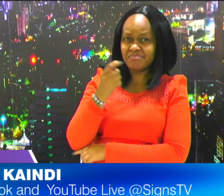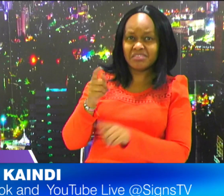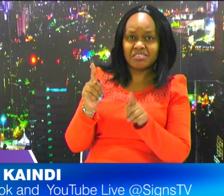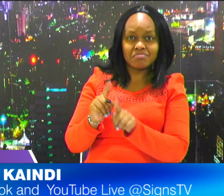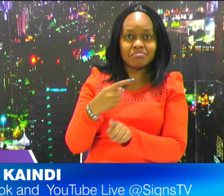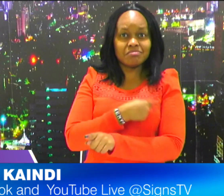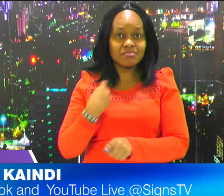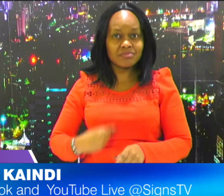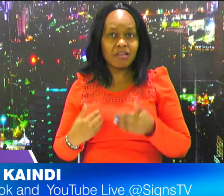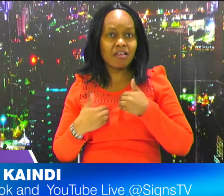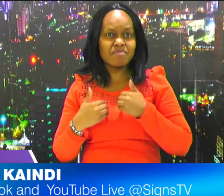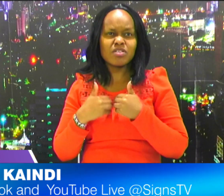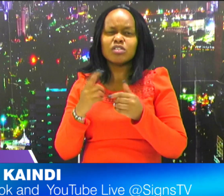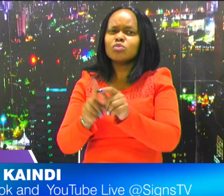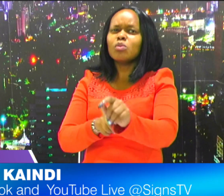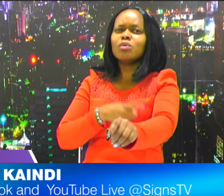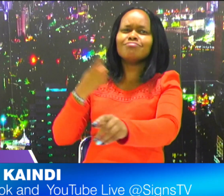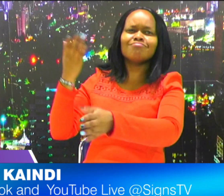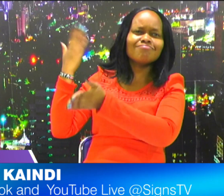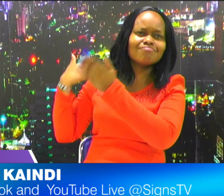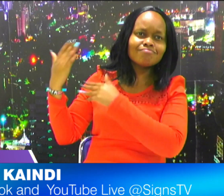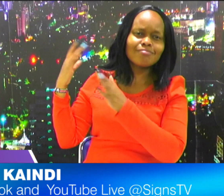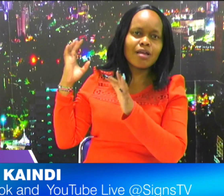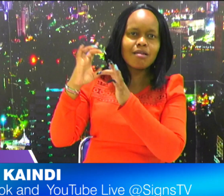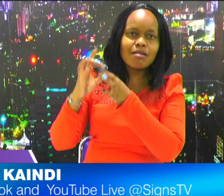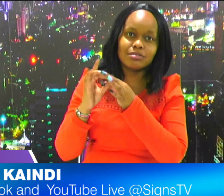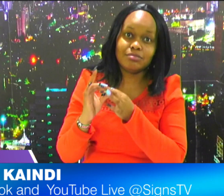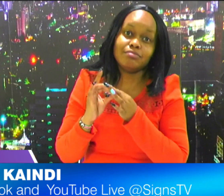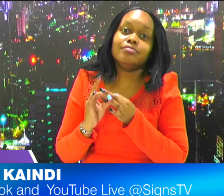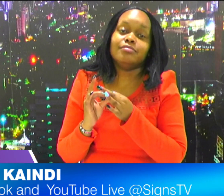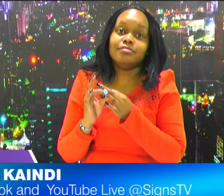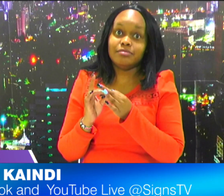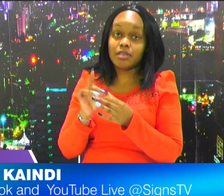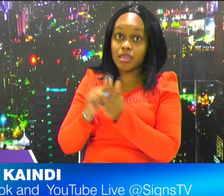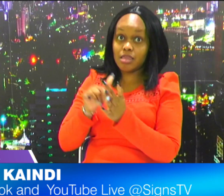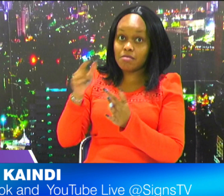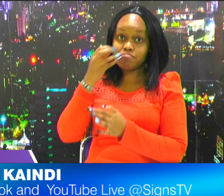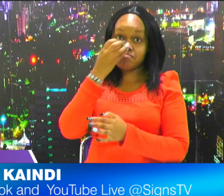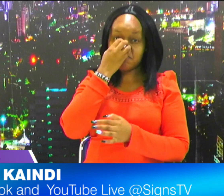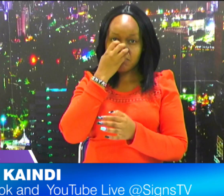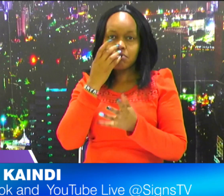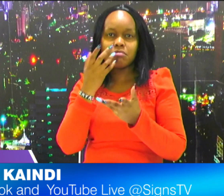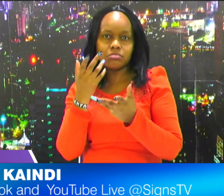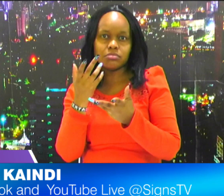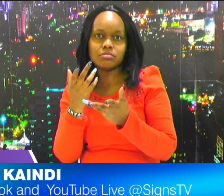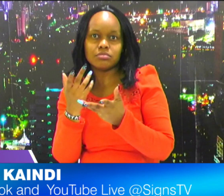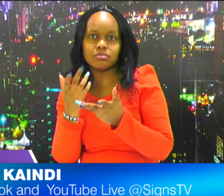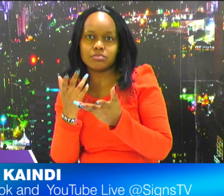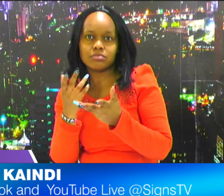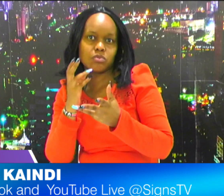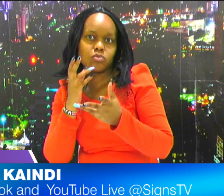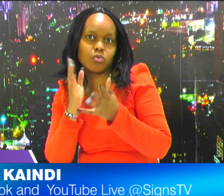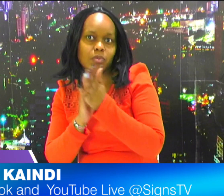Ruto said that Kenya and China have long history of cooperation